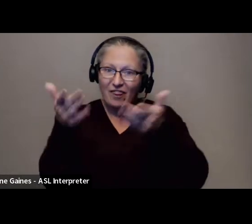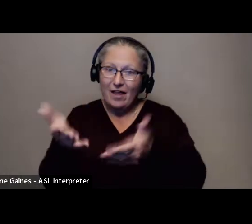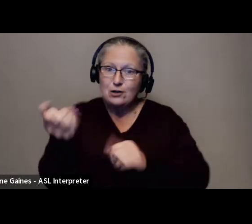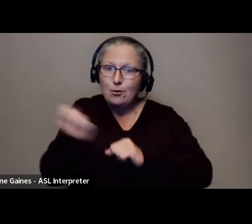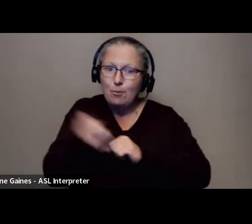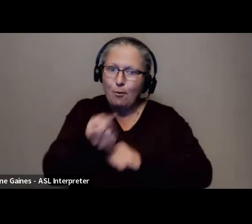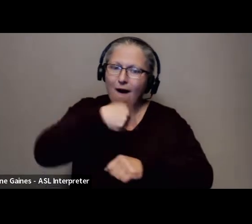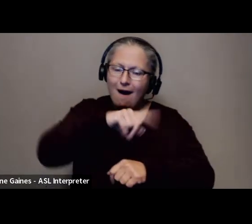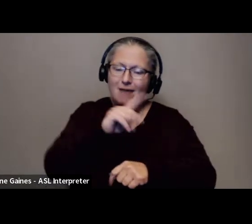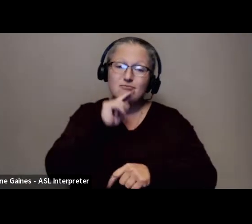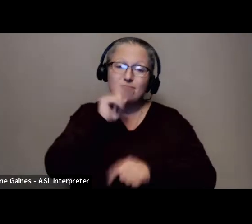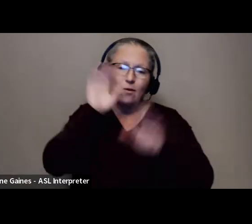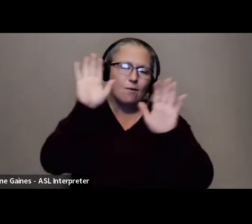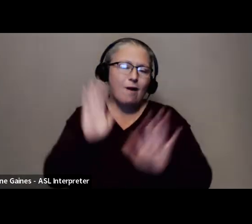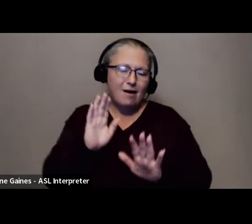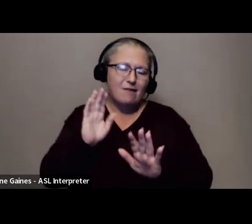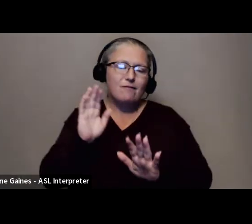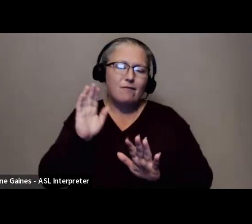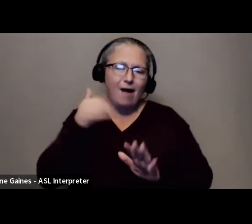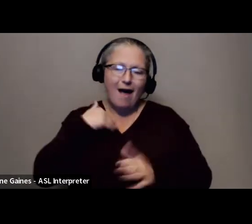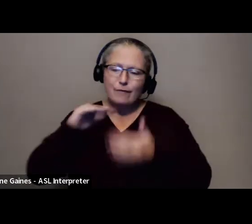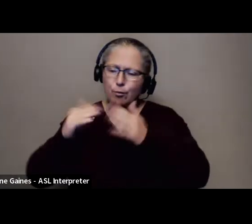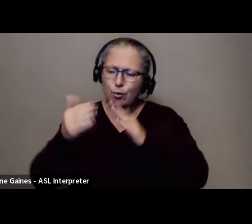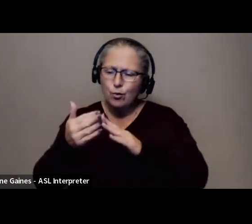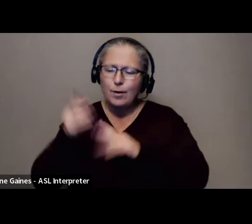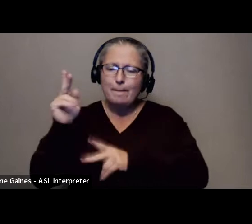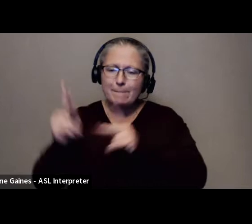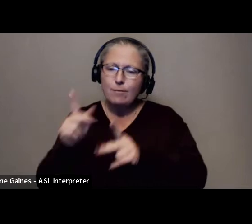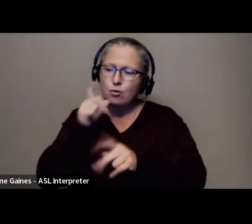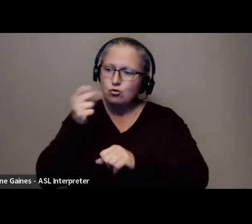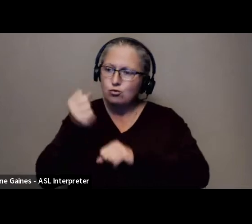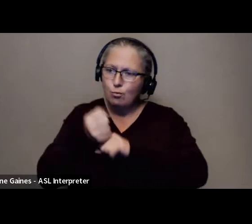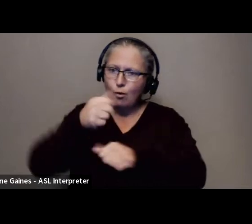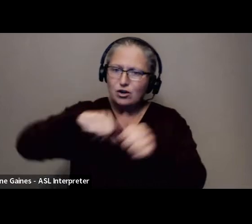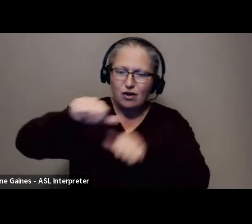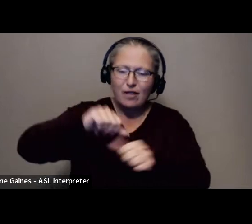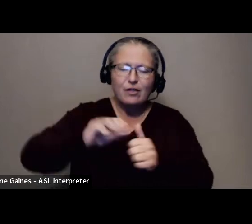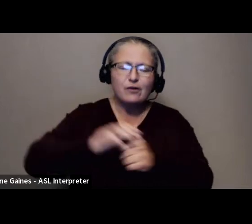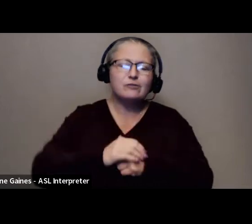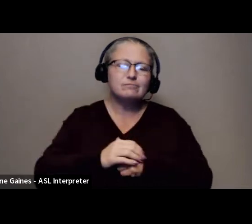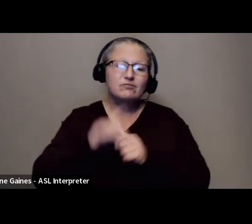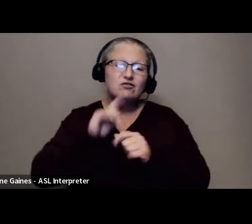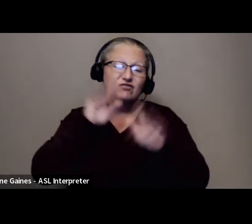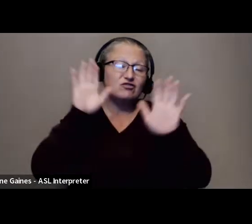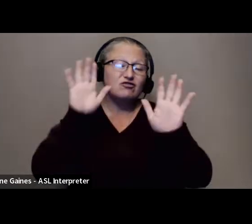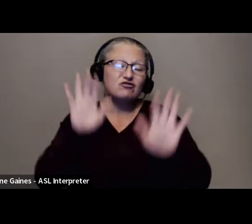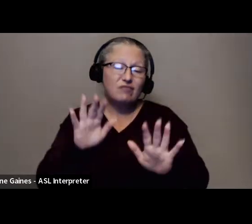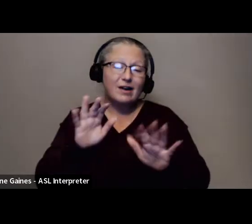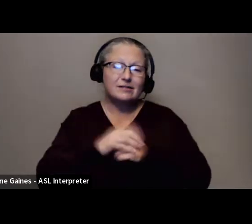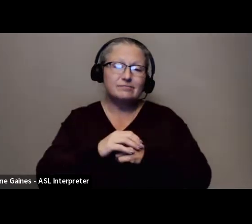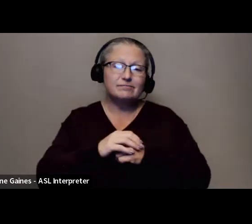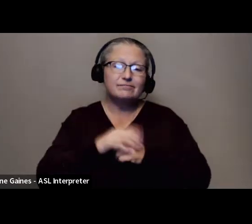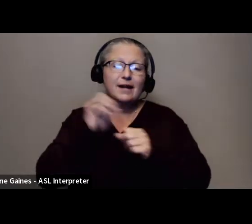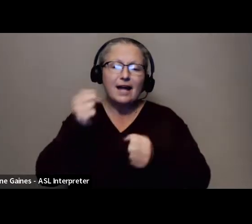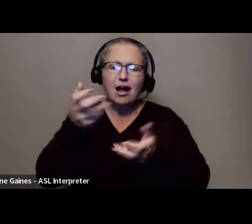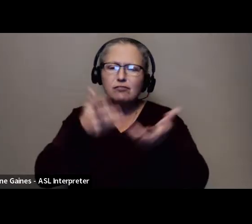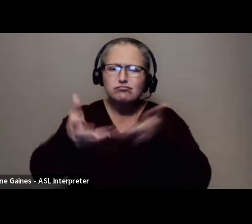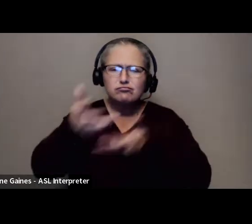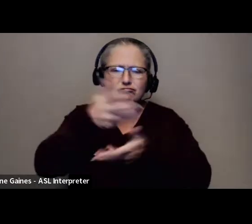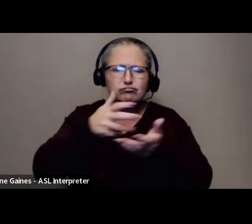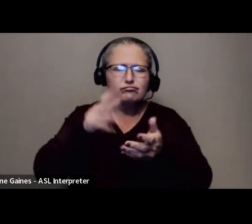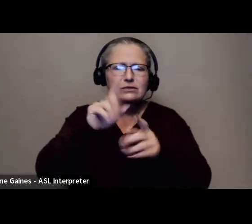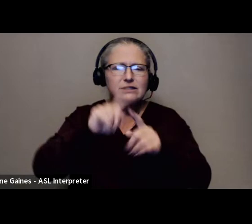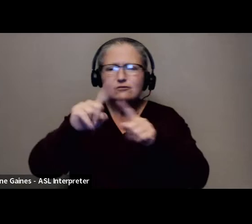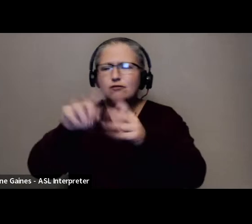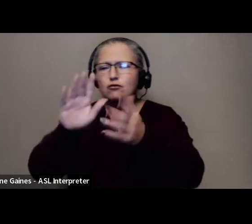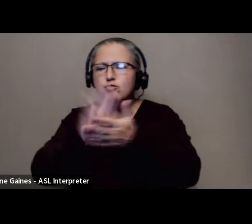it's fabulous to have this community of people that support each other. It's great that they can intermingle between schools